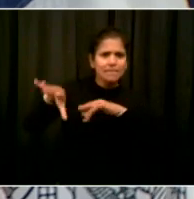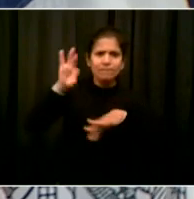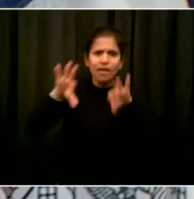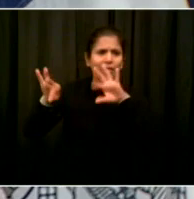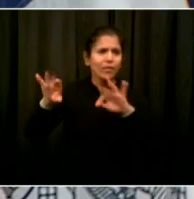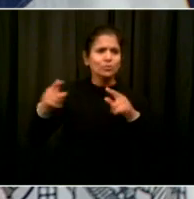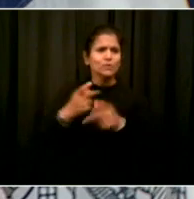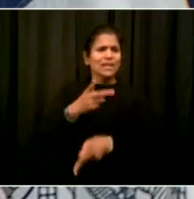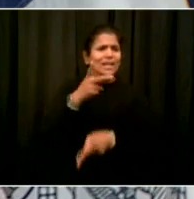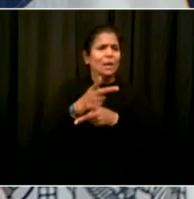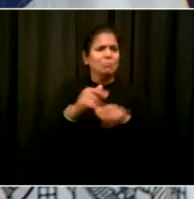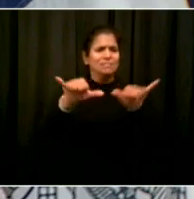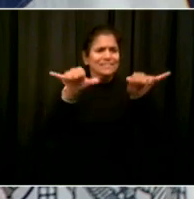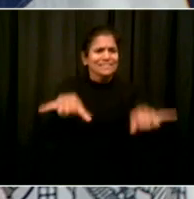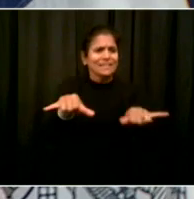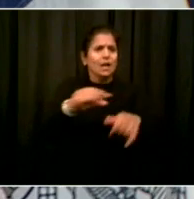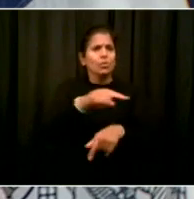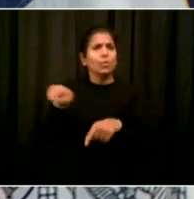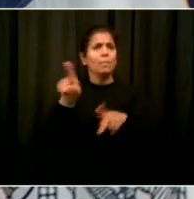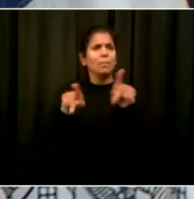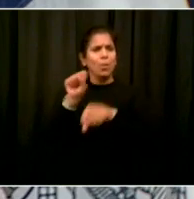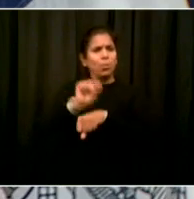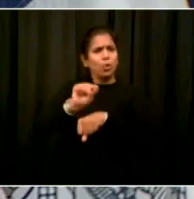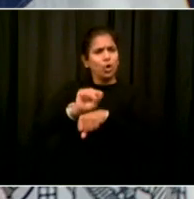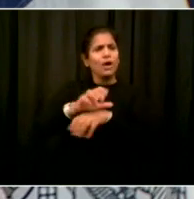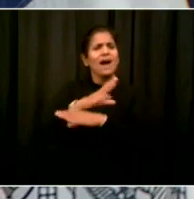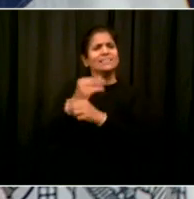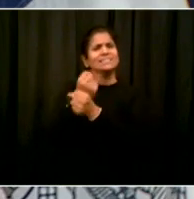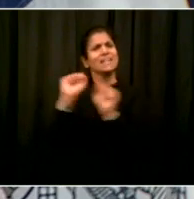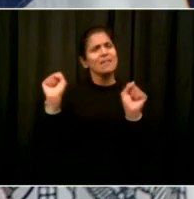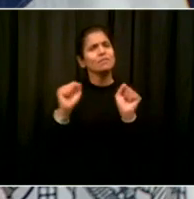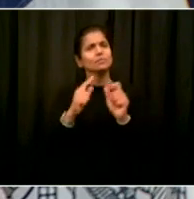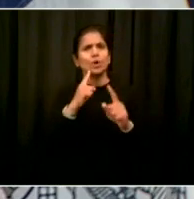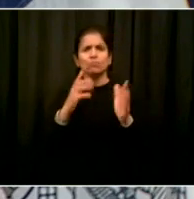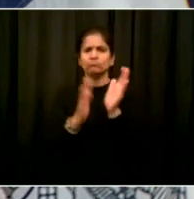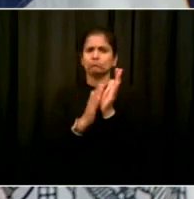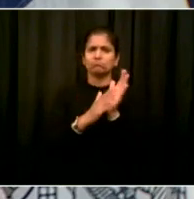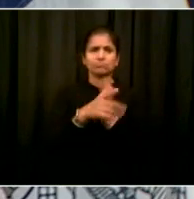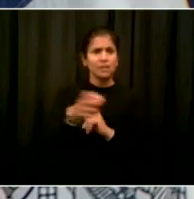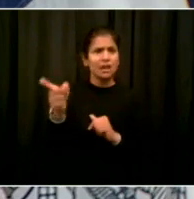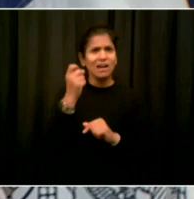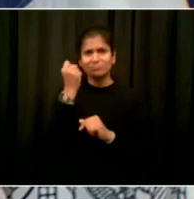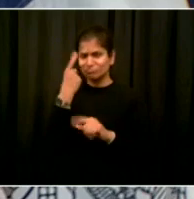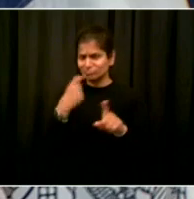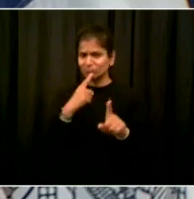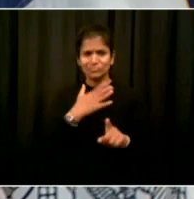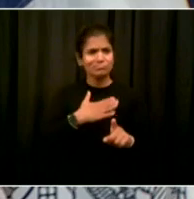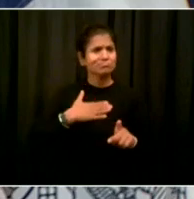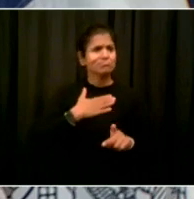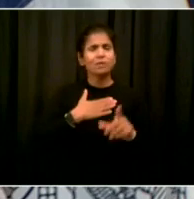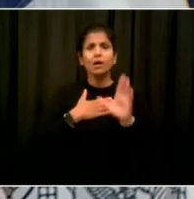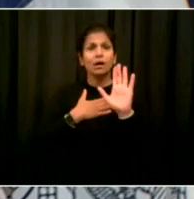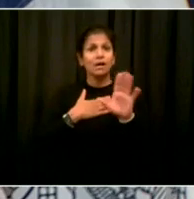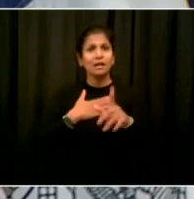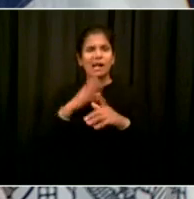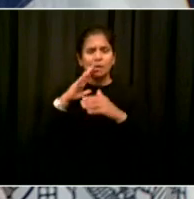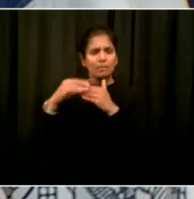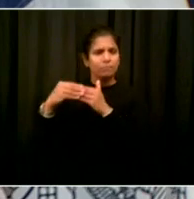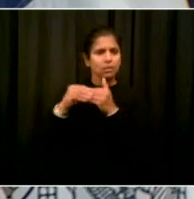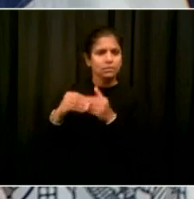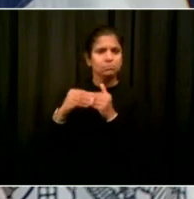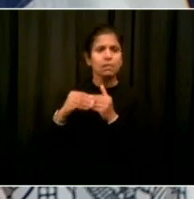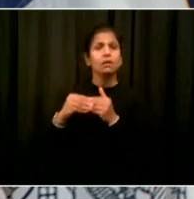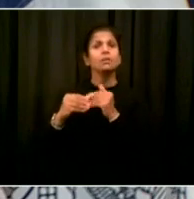for working with us to recognize we're in a dire situation. There's still no stimulus. There's still no help from Albany. We have to do